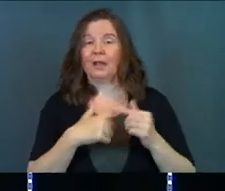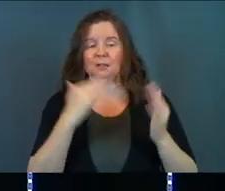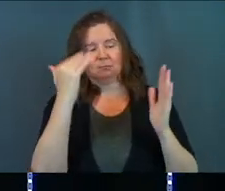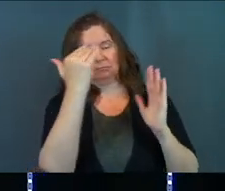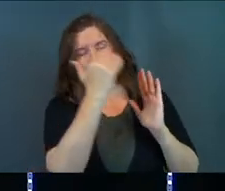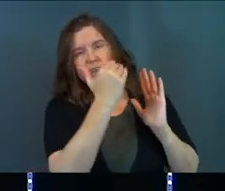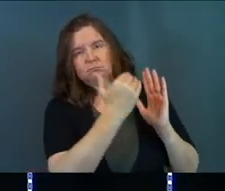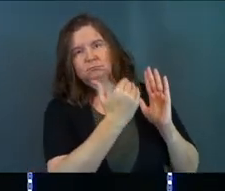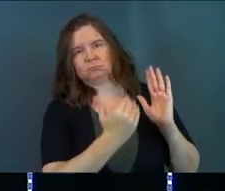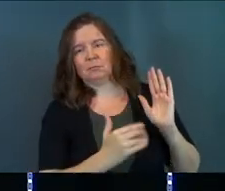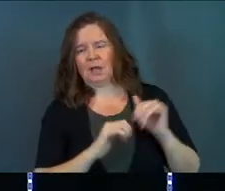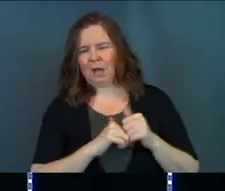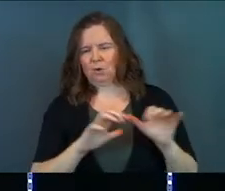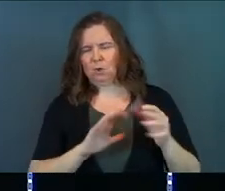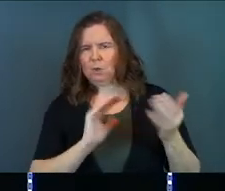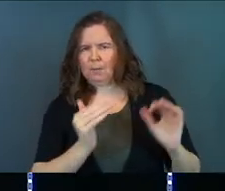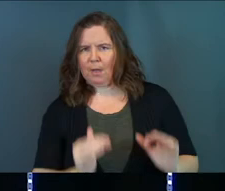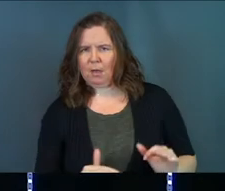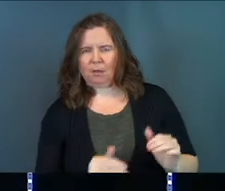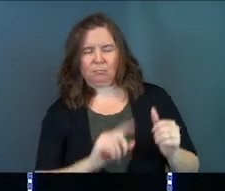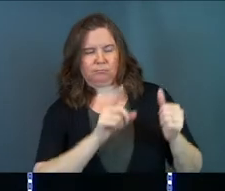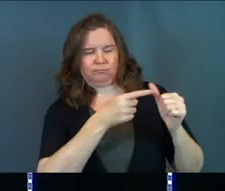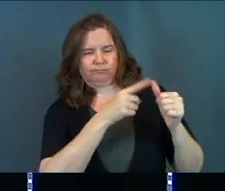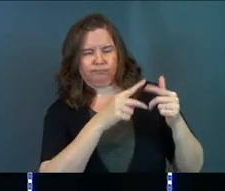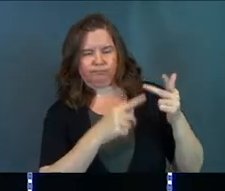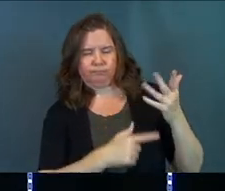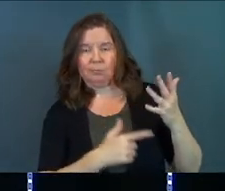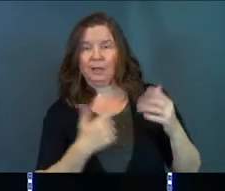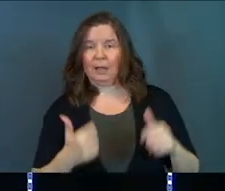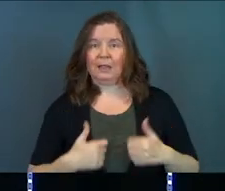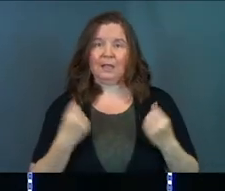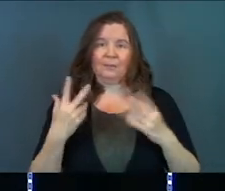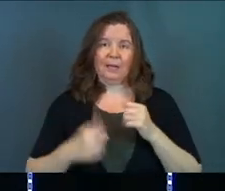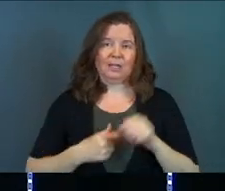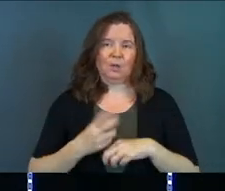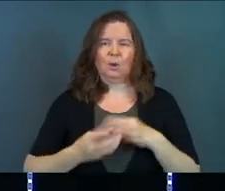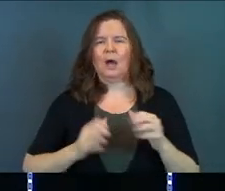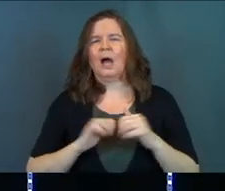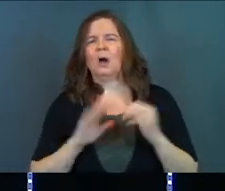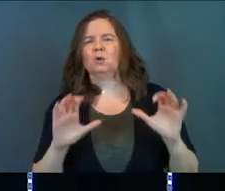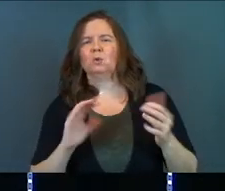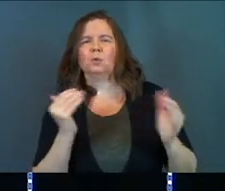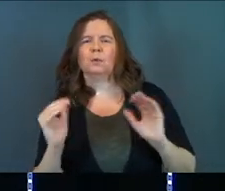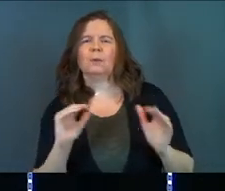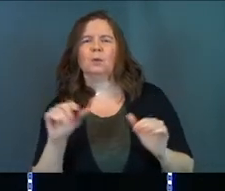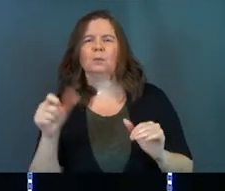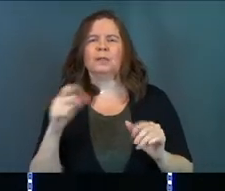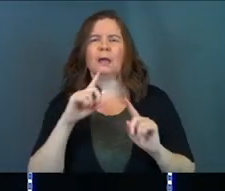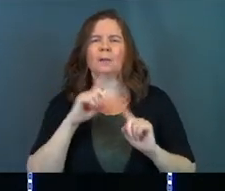just go down the list. How did he do? He lived this many years in the world. Like, how did he do?